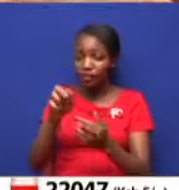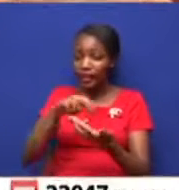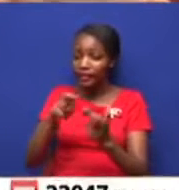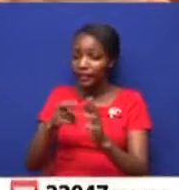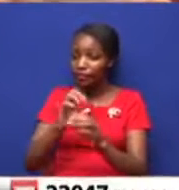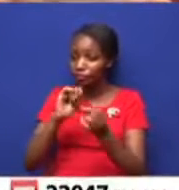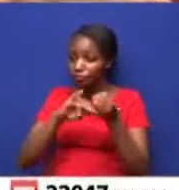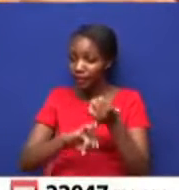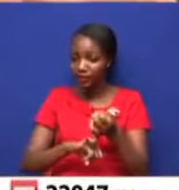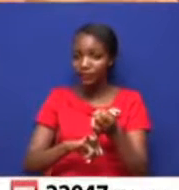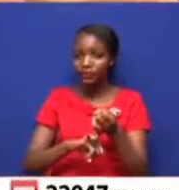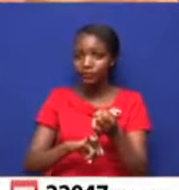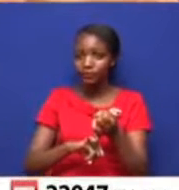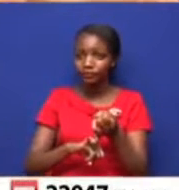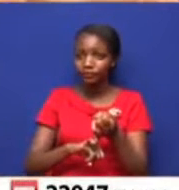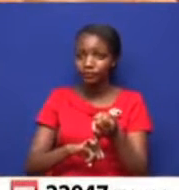concerned?